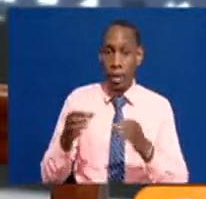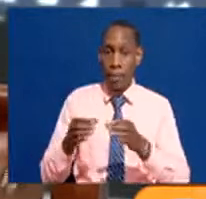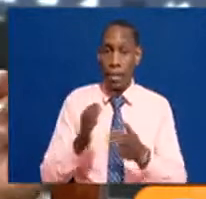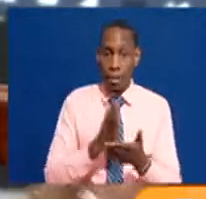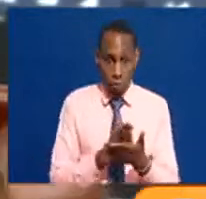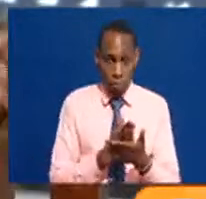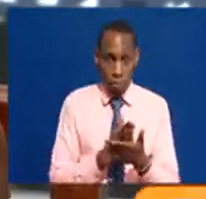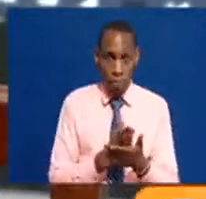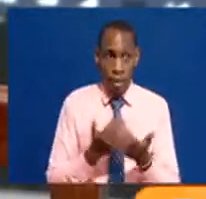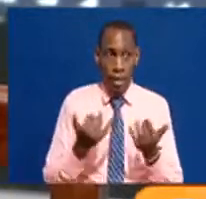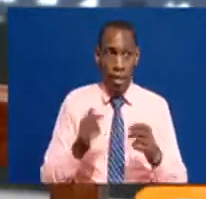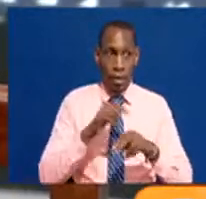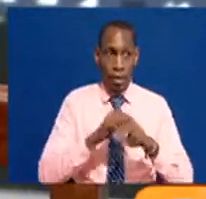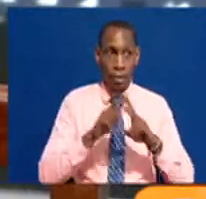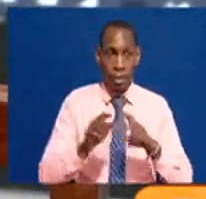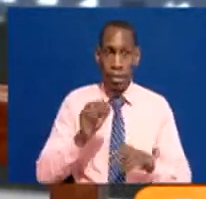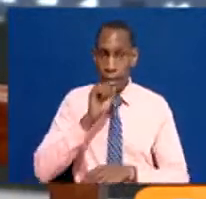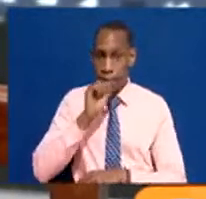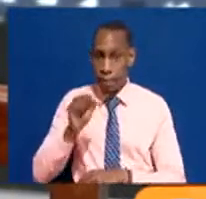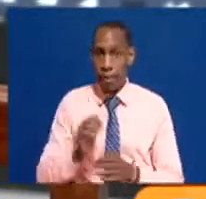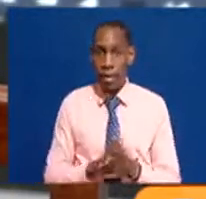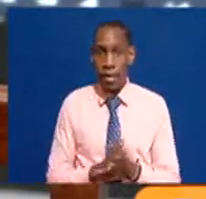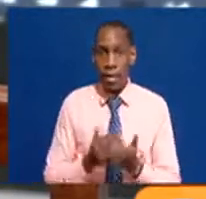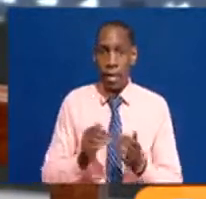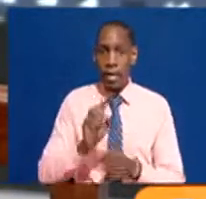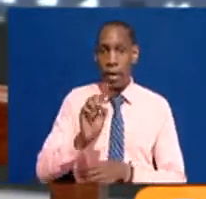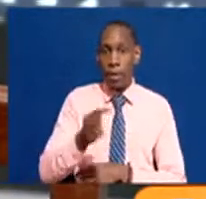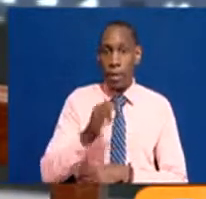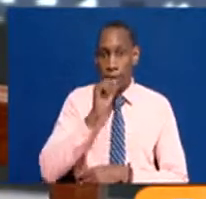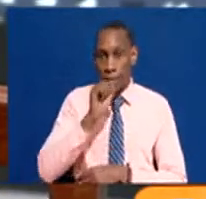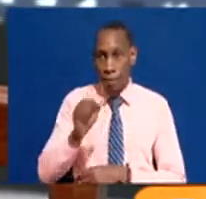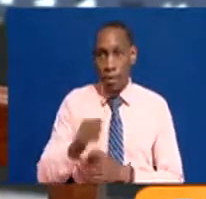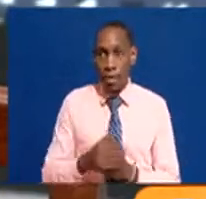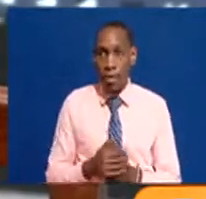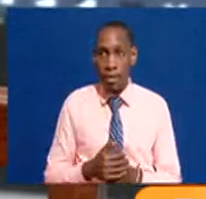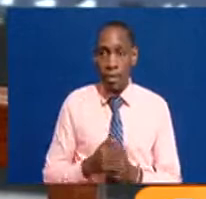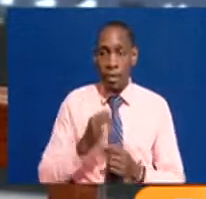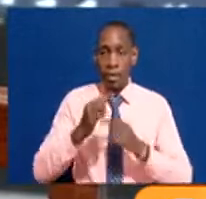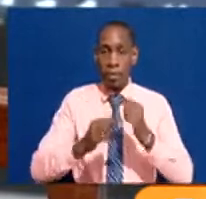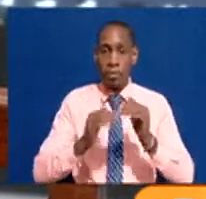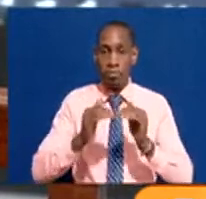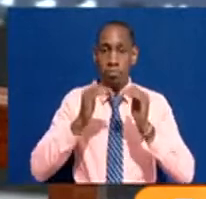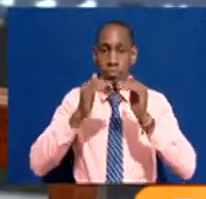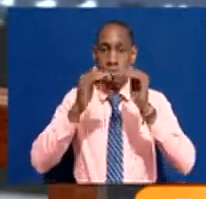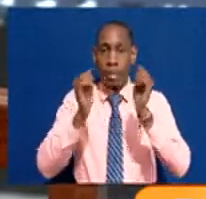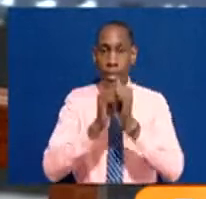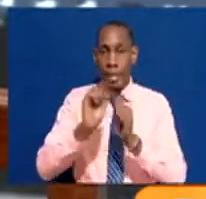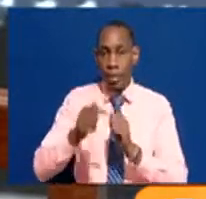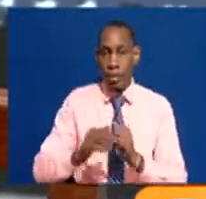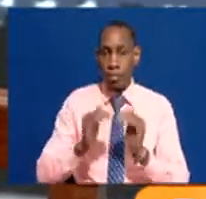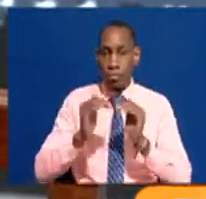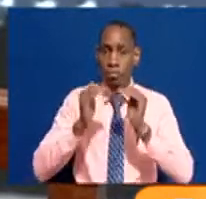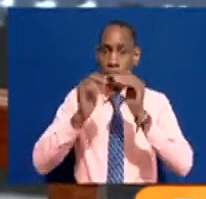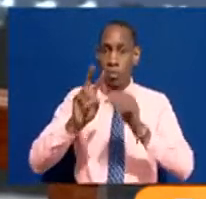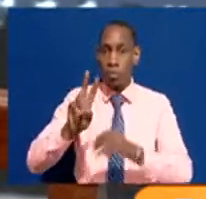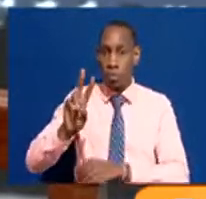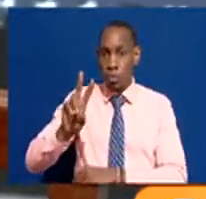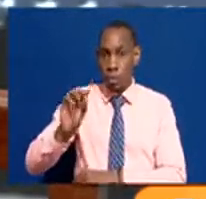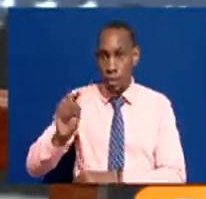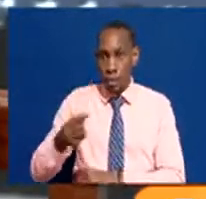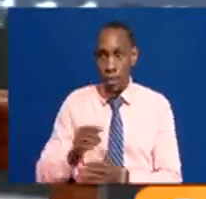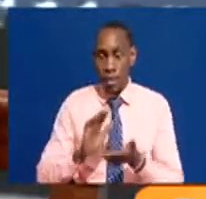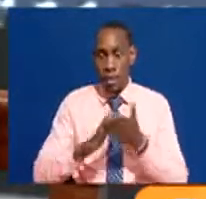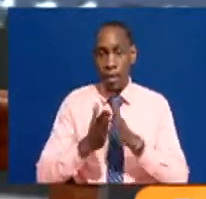isn't it? So if you start with 500, now you're at 1,500. It will go to 10,000. It will go to 20,000. It will come to